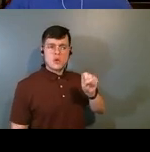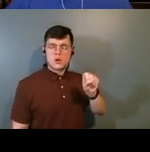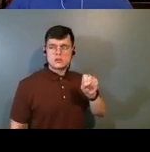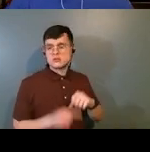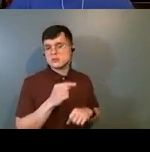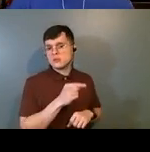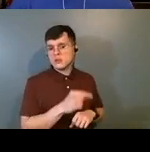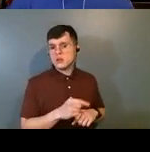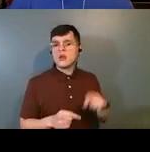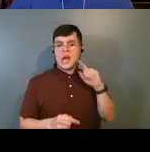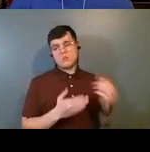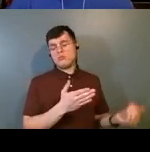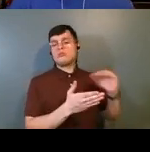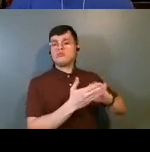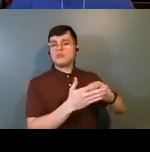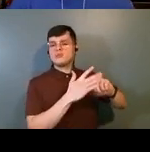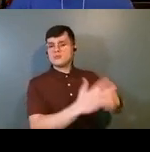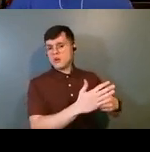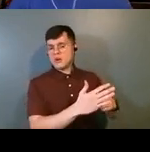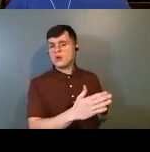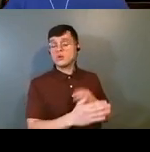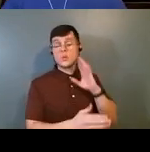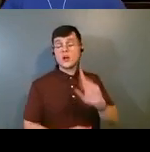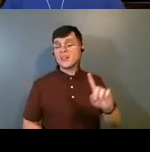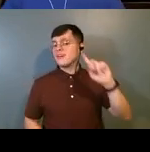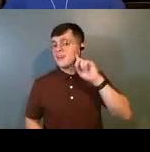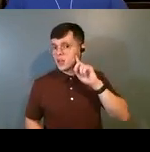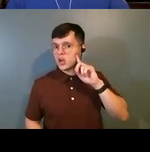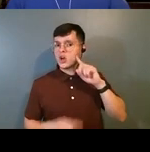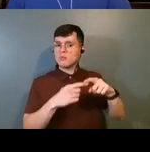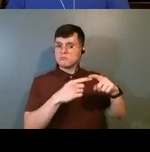I'm going to just reload this page. You'll hear the page load.